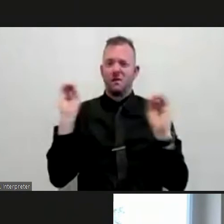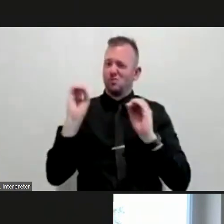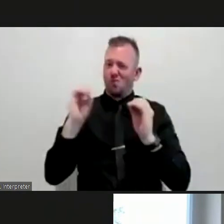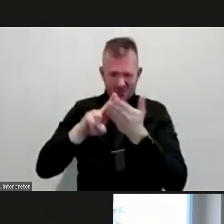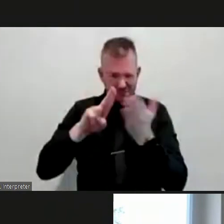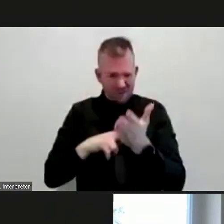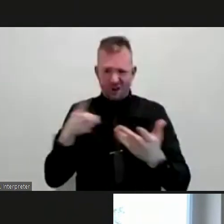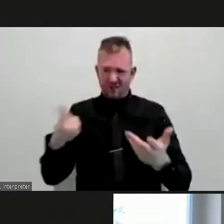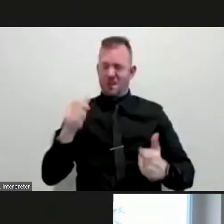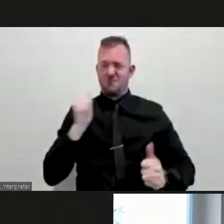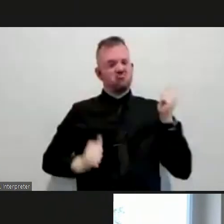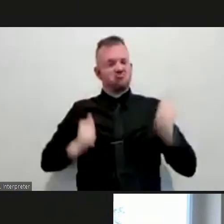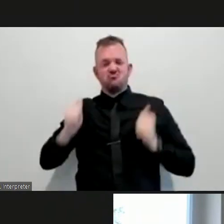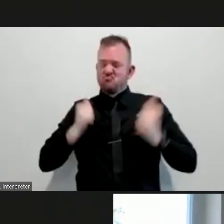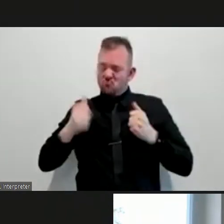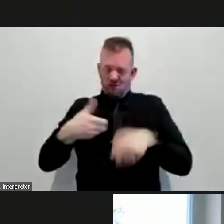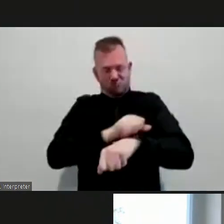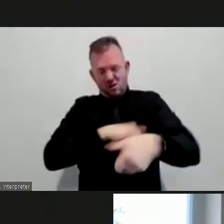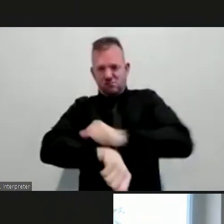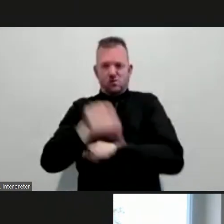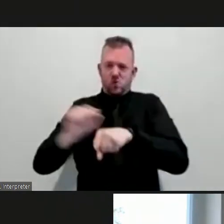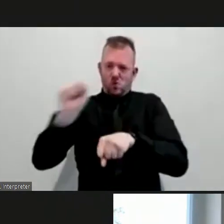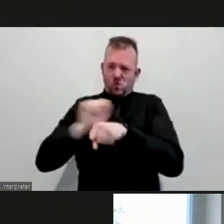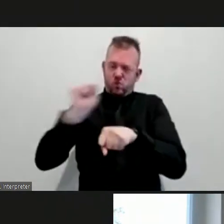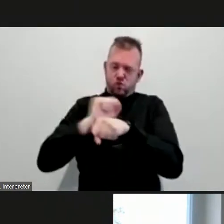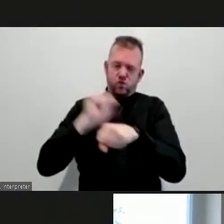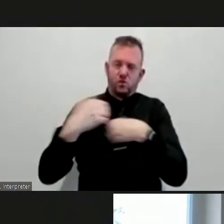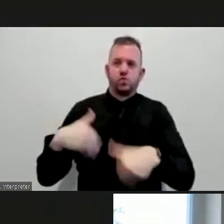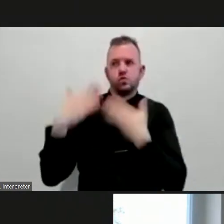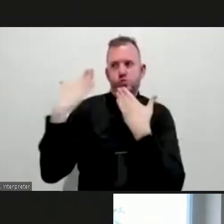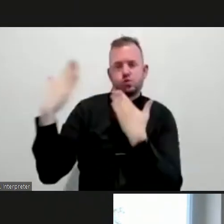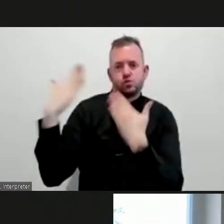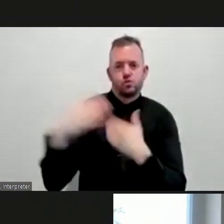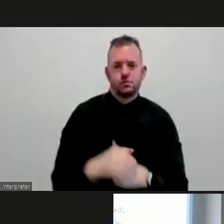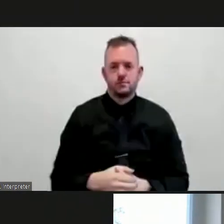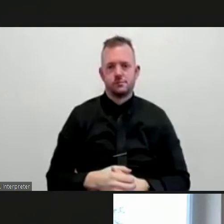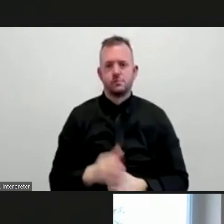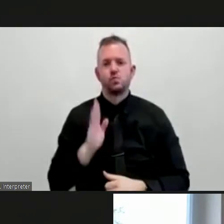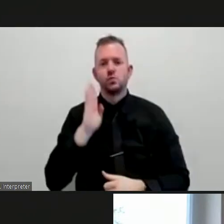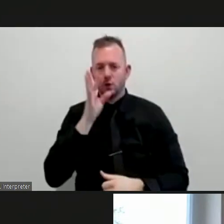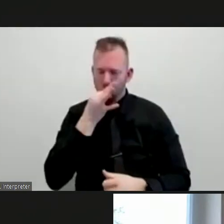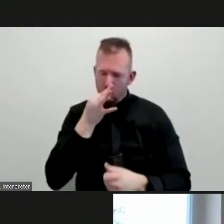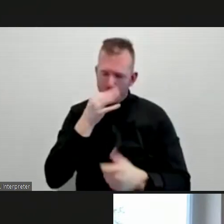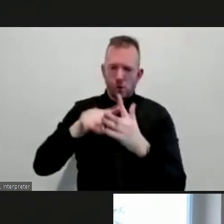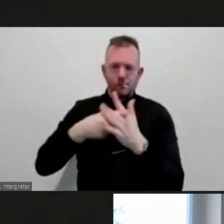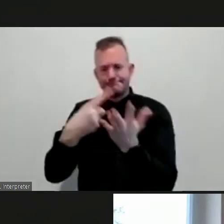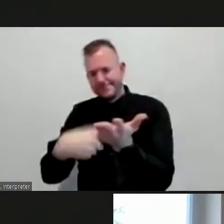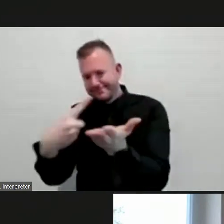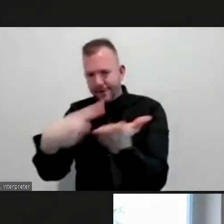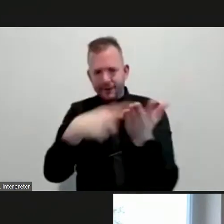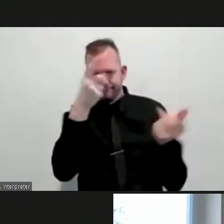it now, and then we'll work those financial agreements with them as we go on.